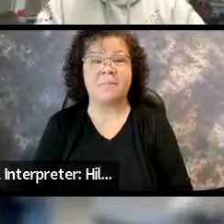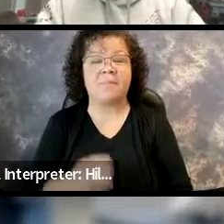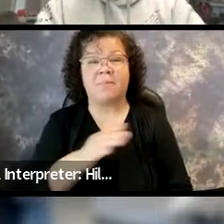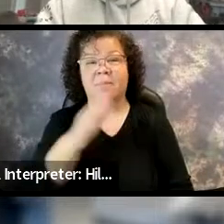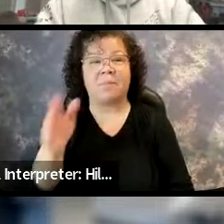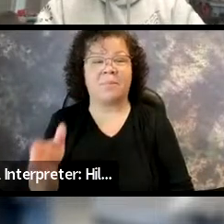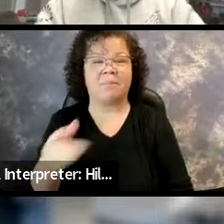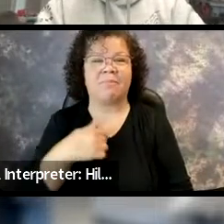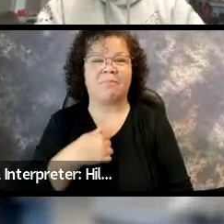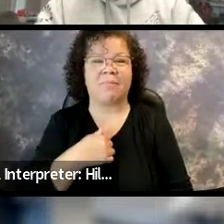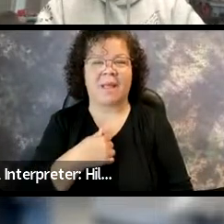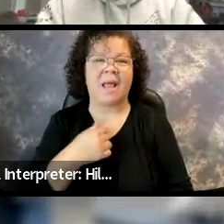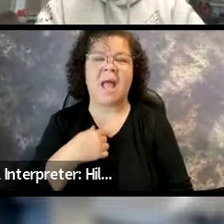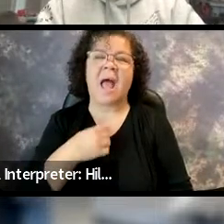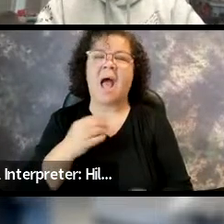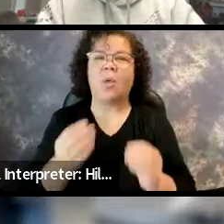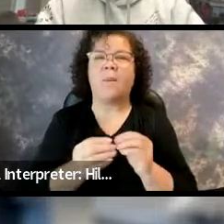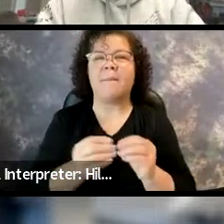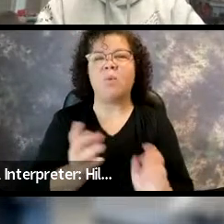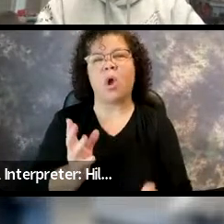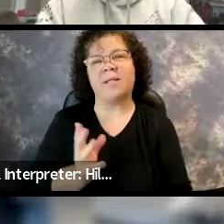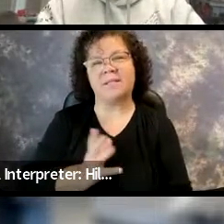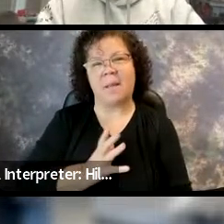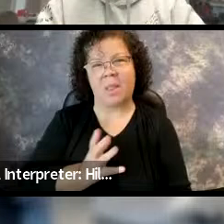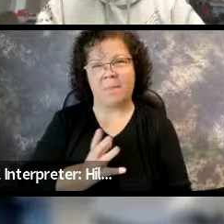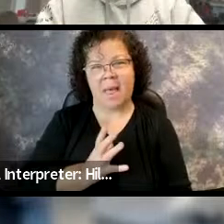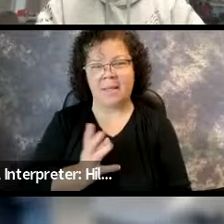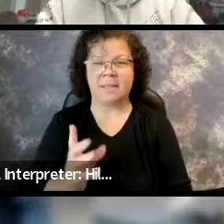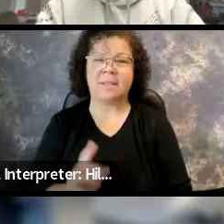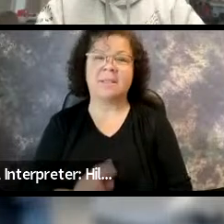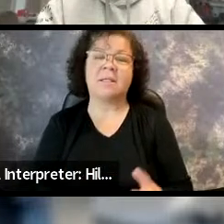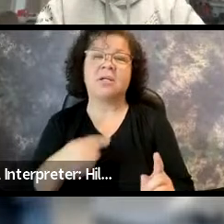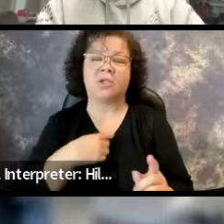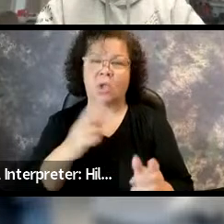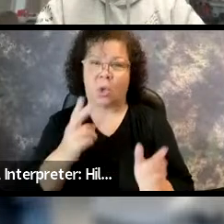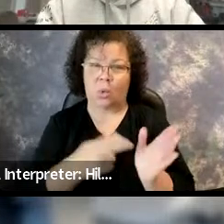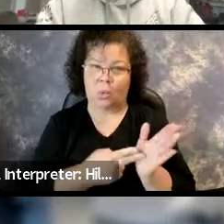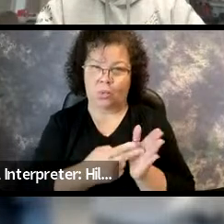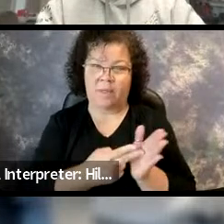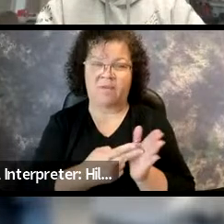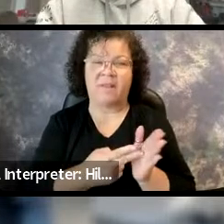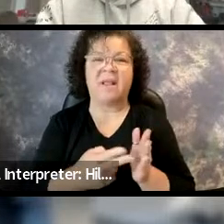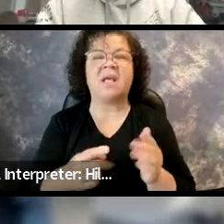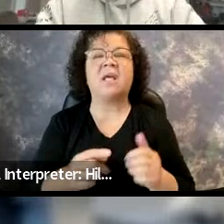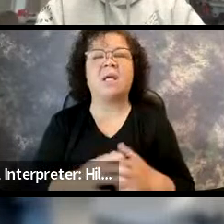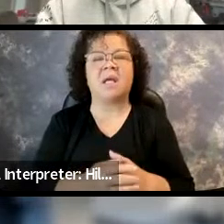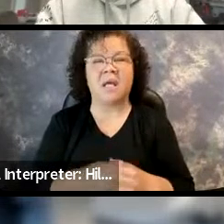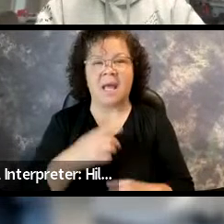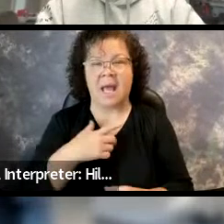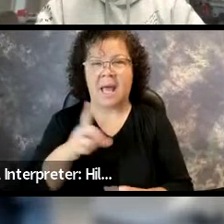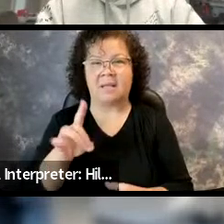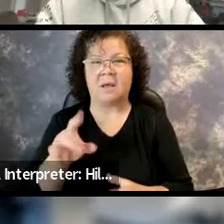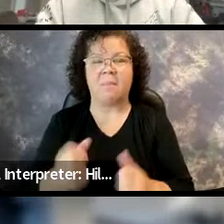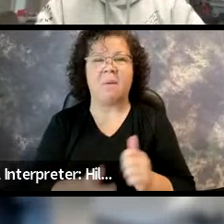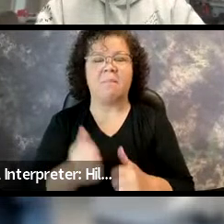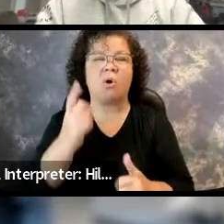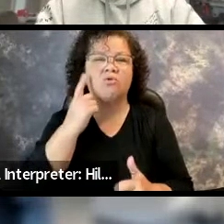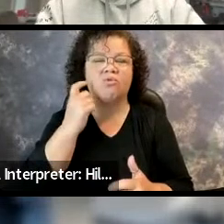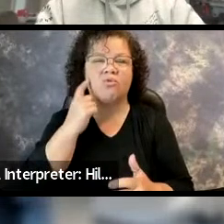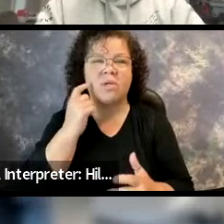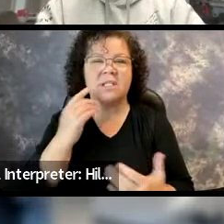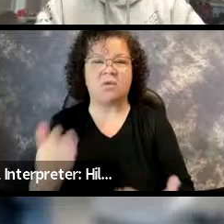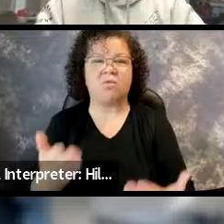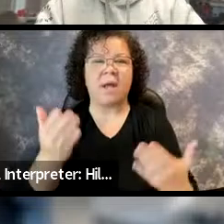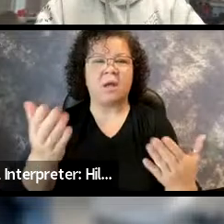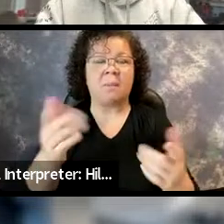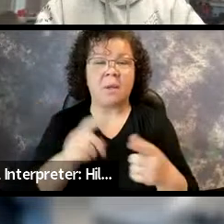I'll just be diplomatic. Well, okay, so truthfully, my most recent recommendation was to drop a